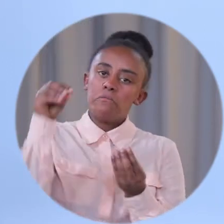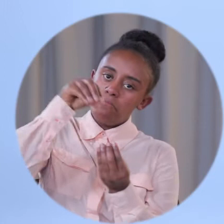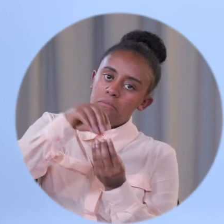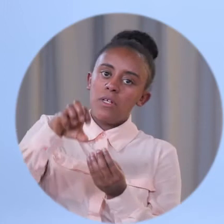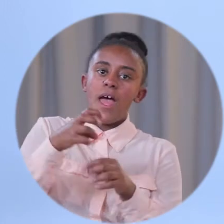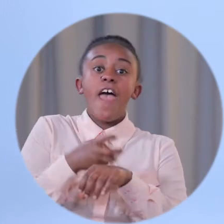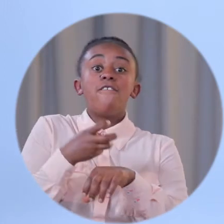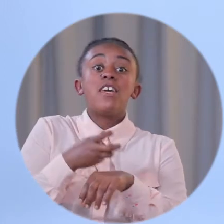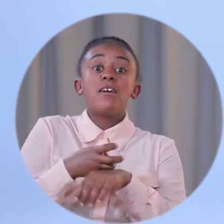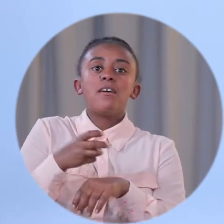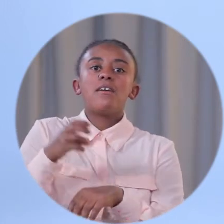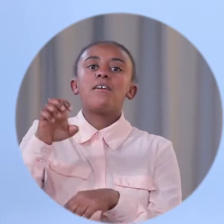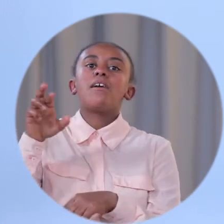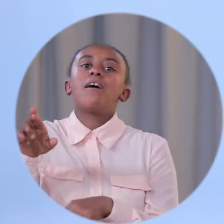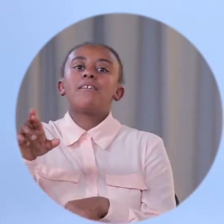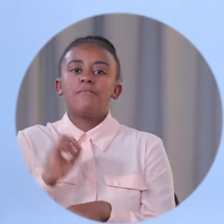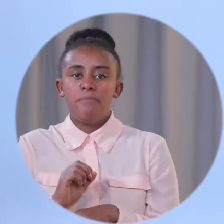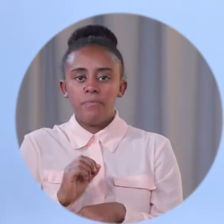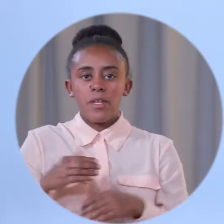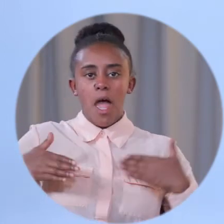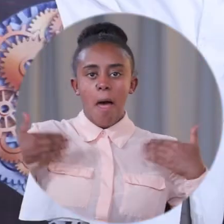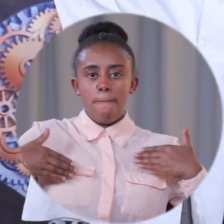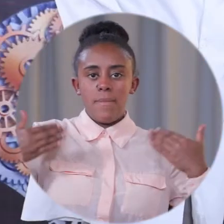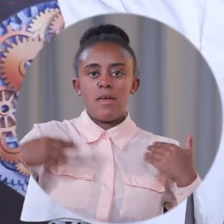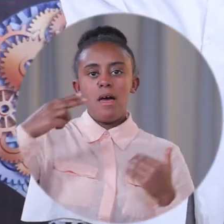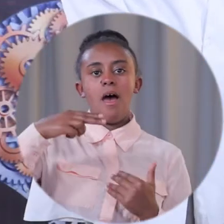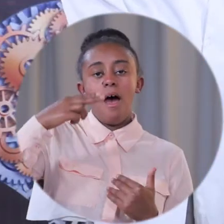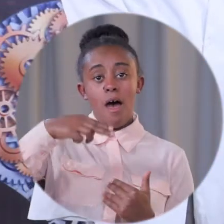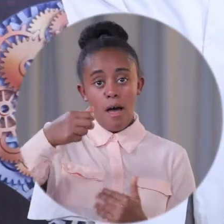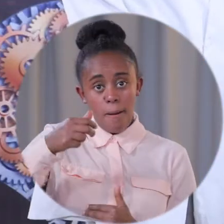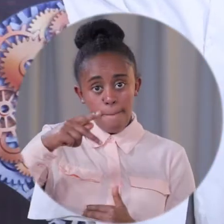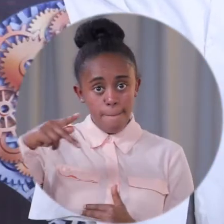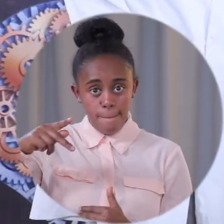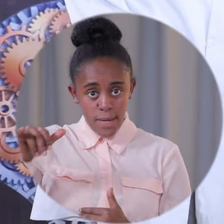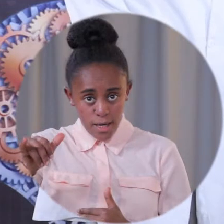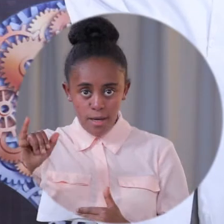Heavy, heavier. Happy, happier.